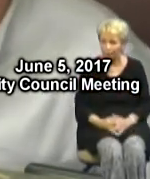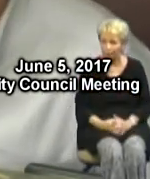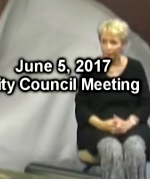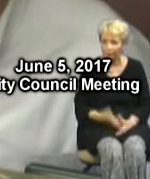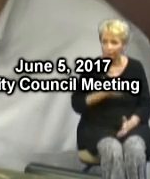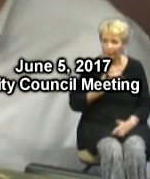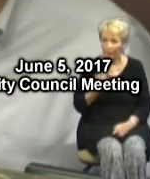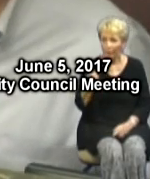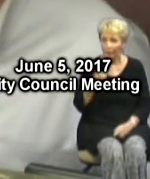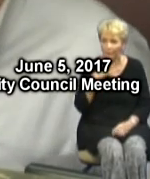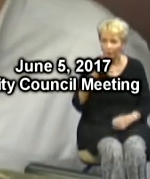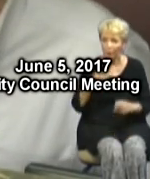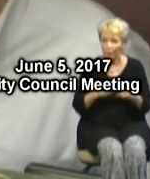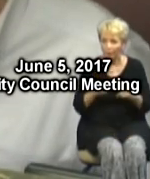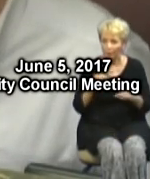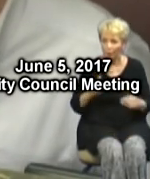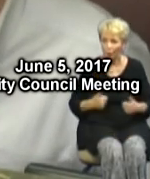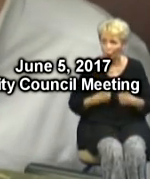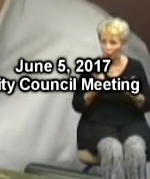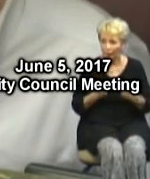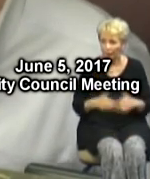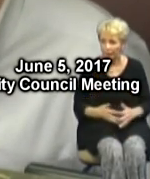come forward, state your name and your address.